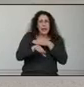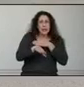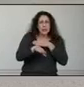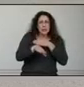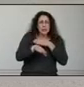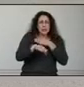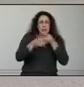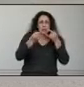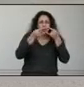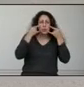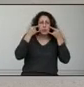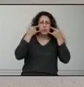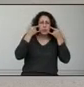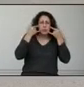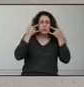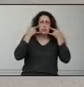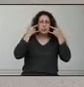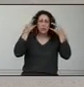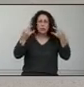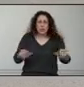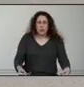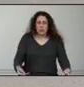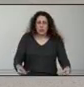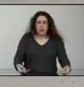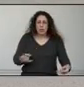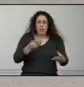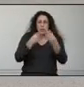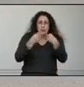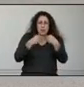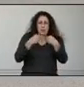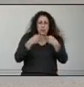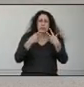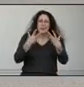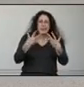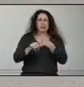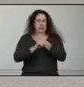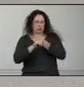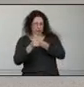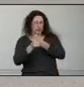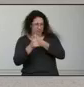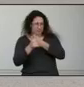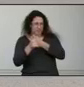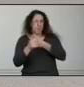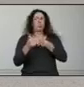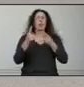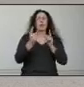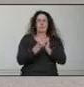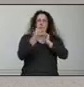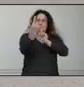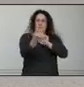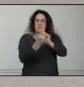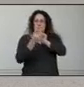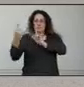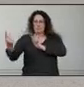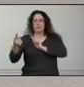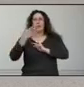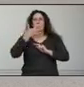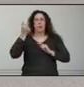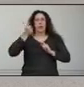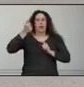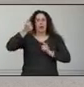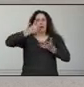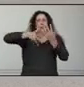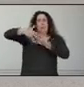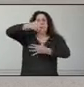high-risk activity because you have to take your mask off in order to eat. We're ensuring distancing, we're ensuring better ventilation throughout